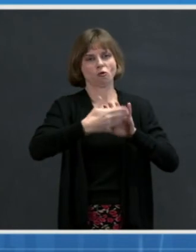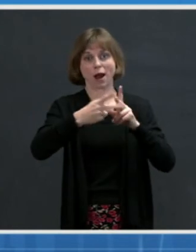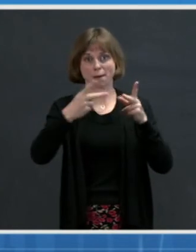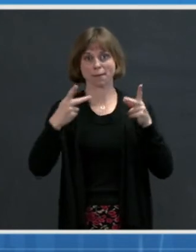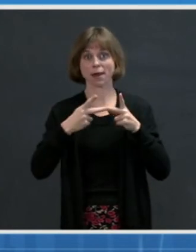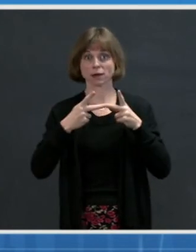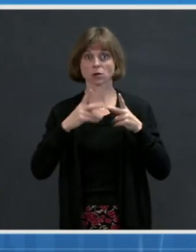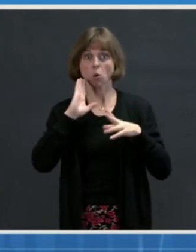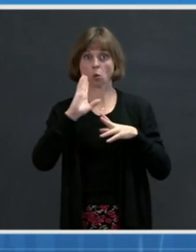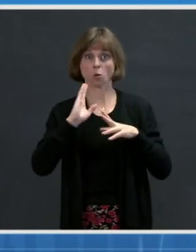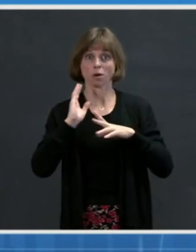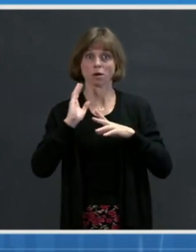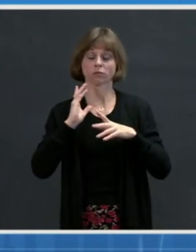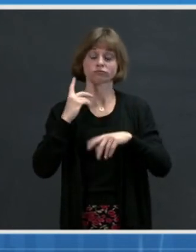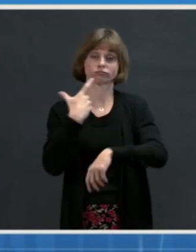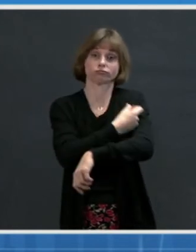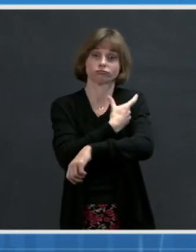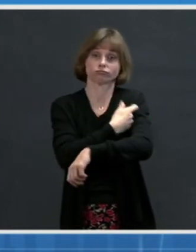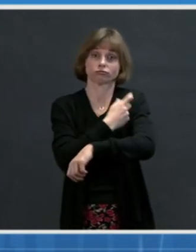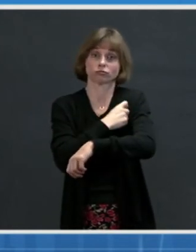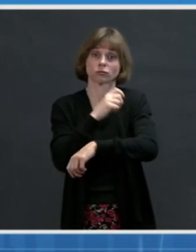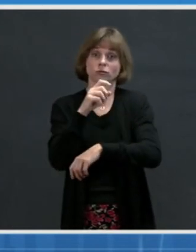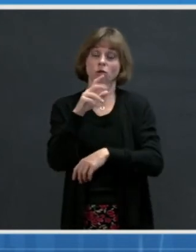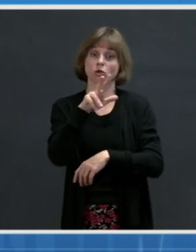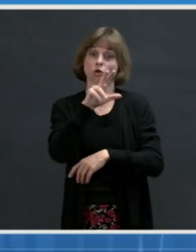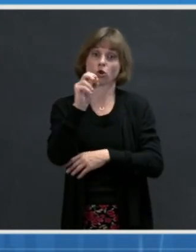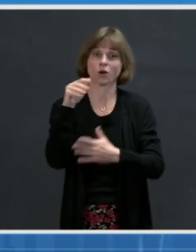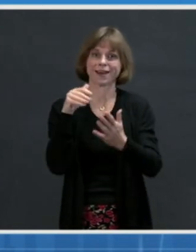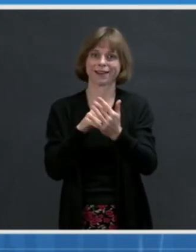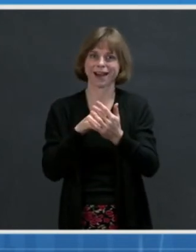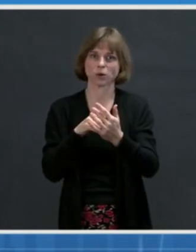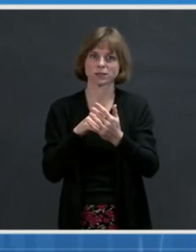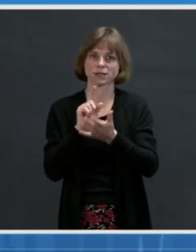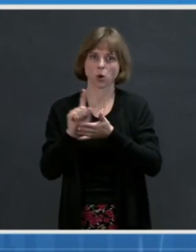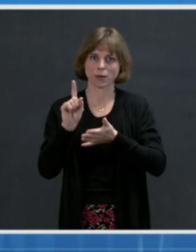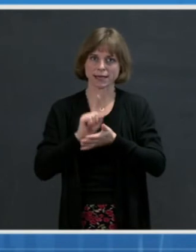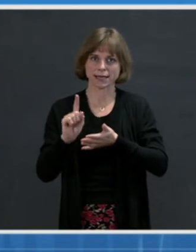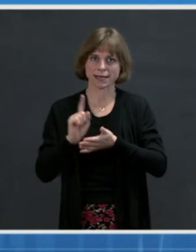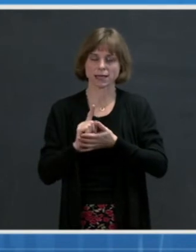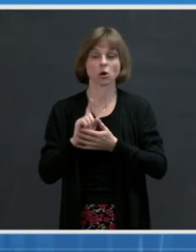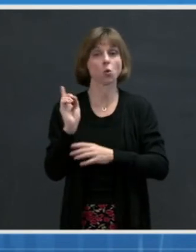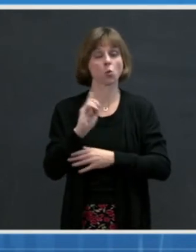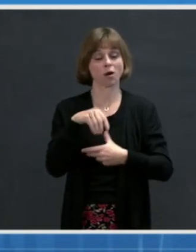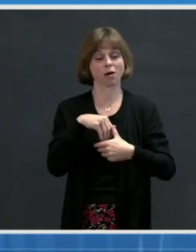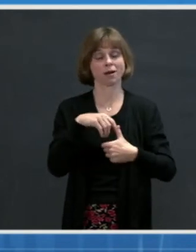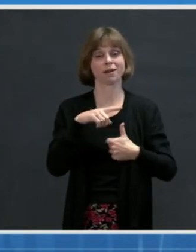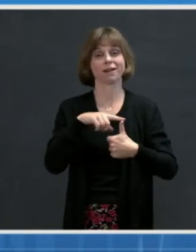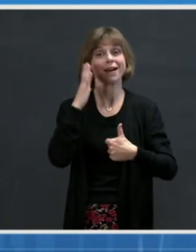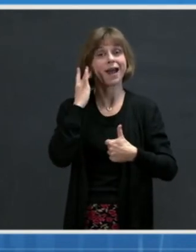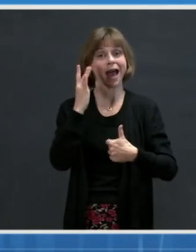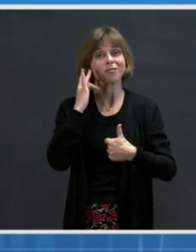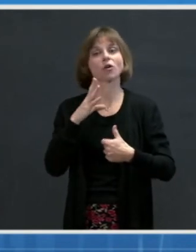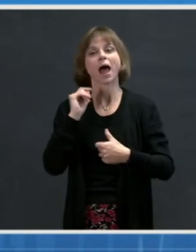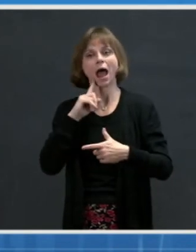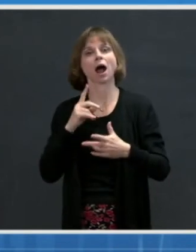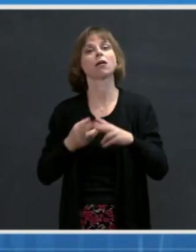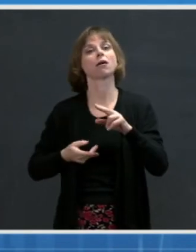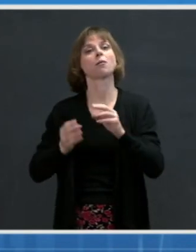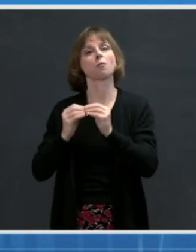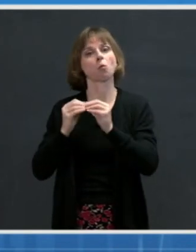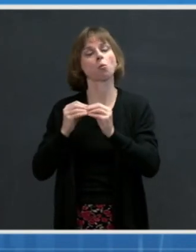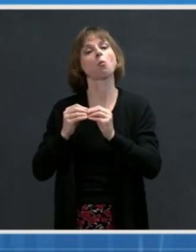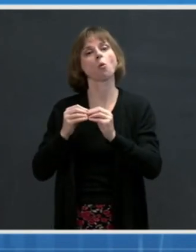each give over 30,000 shots a week. These sites are up and running in California and are ramping up in Texas,